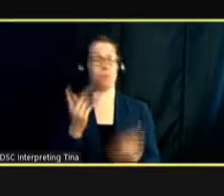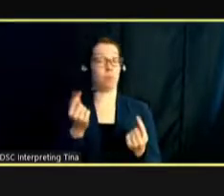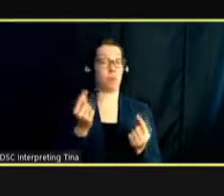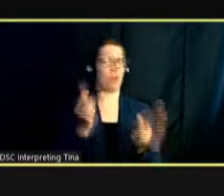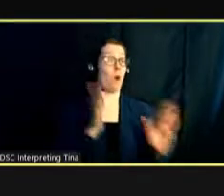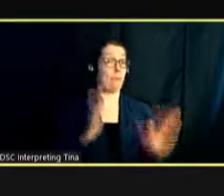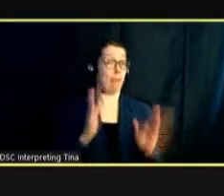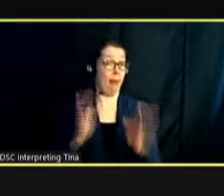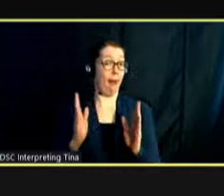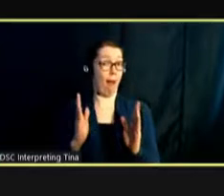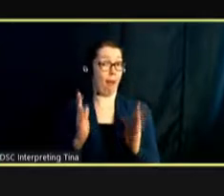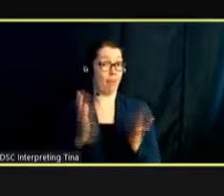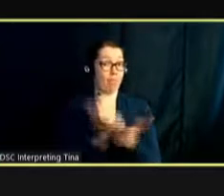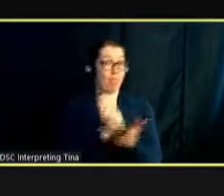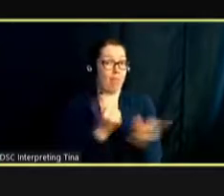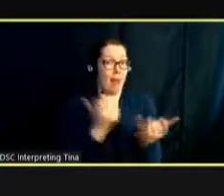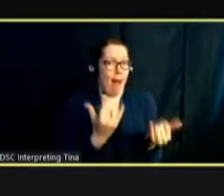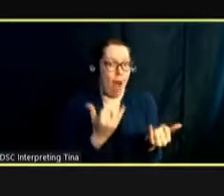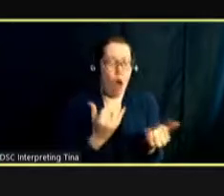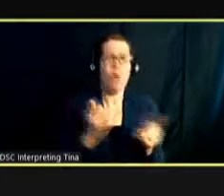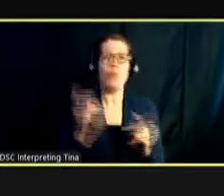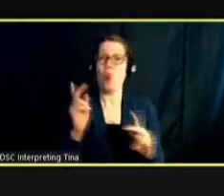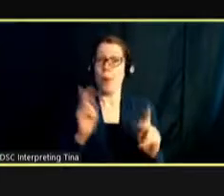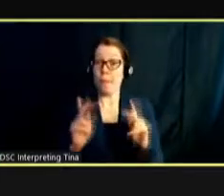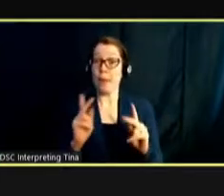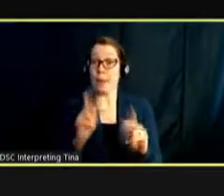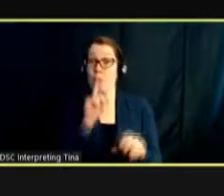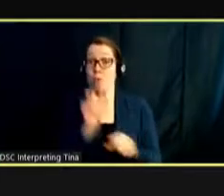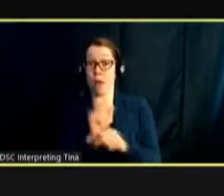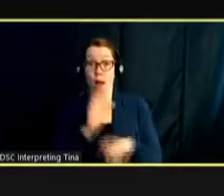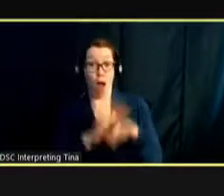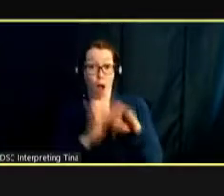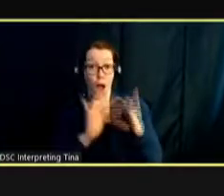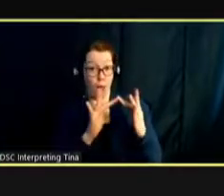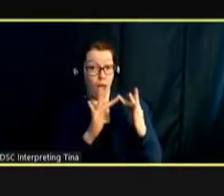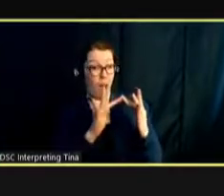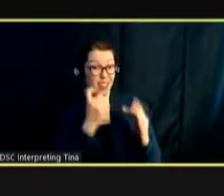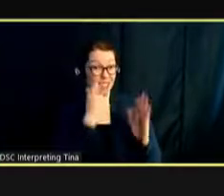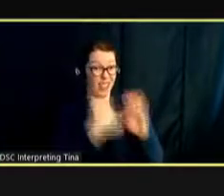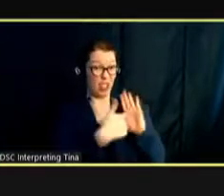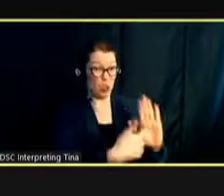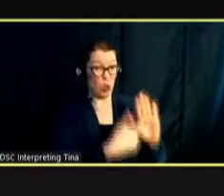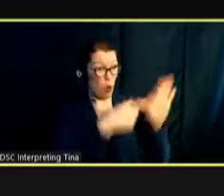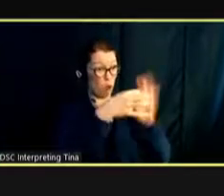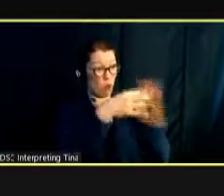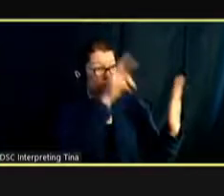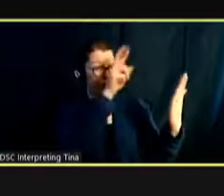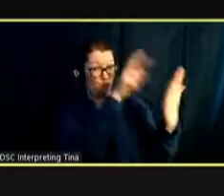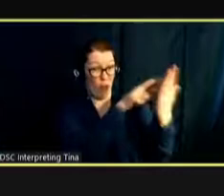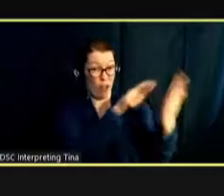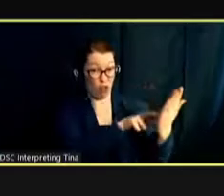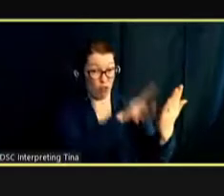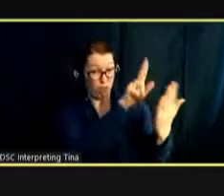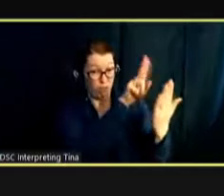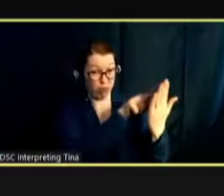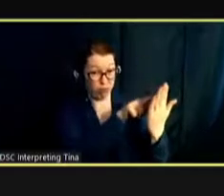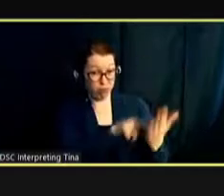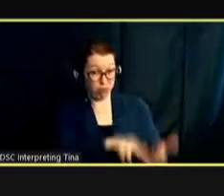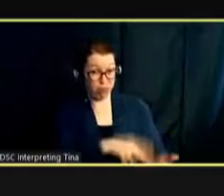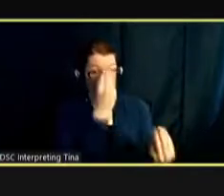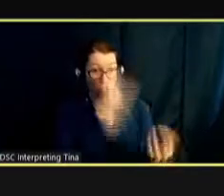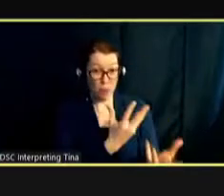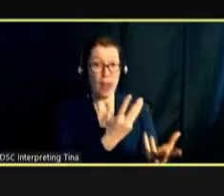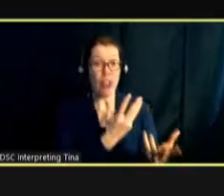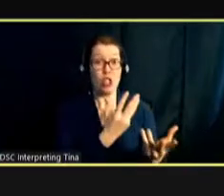So the more individuals who will actually do that pre-registration for us and then categorize themselves accordingly,